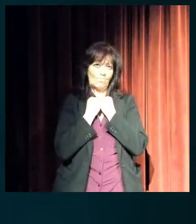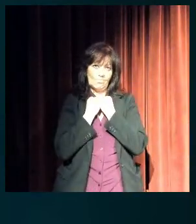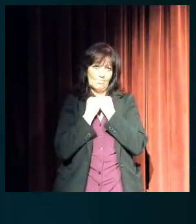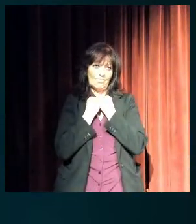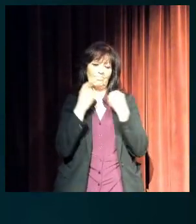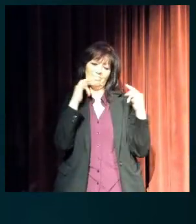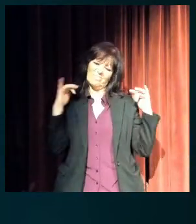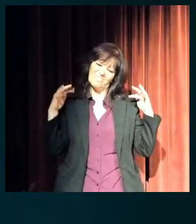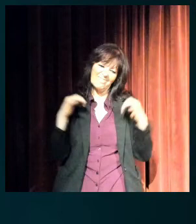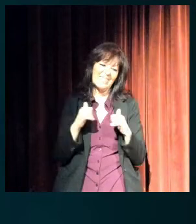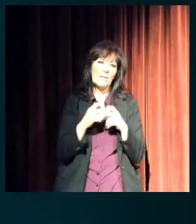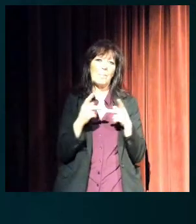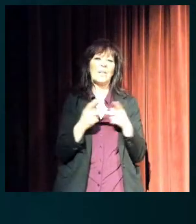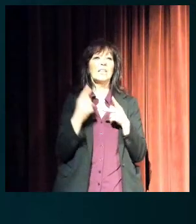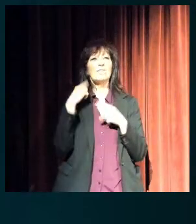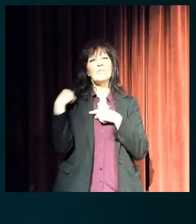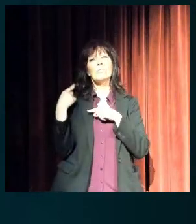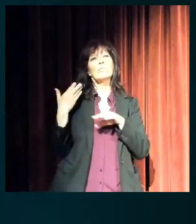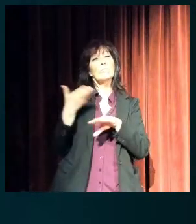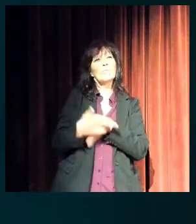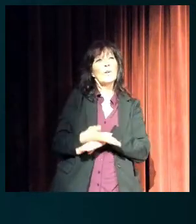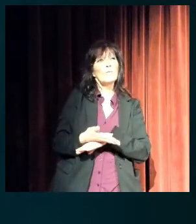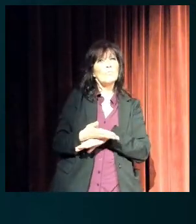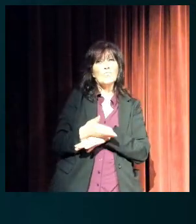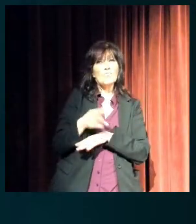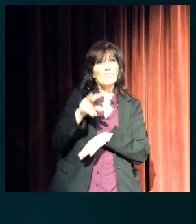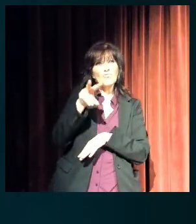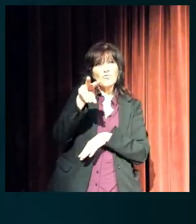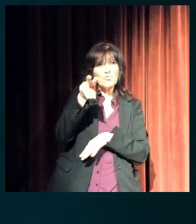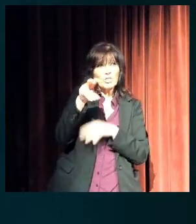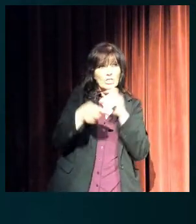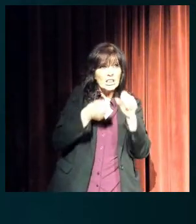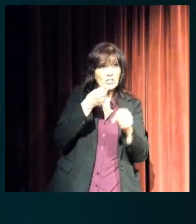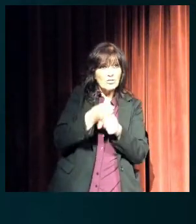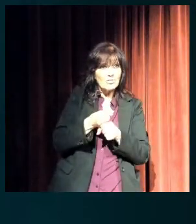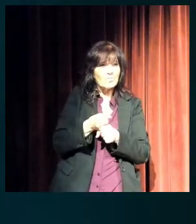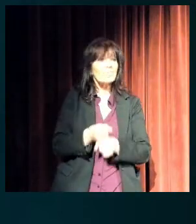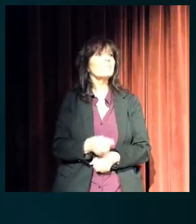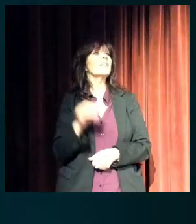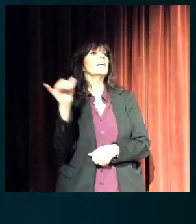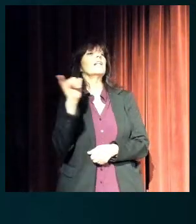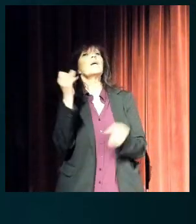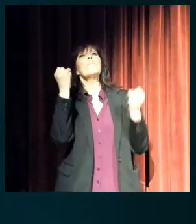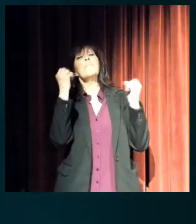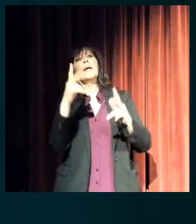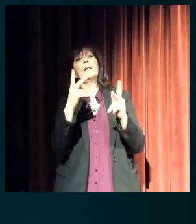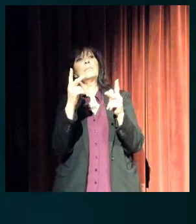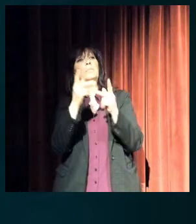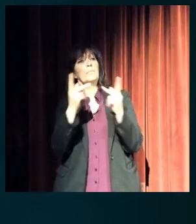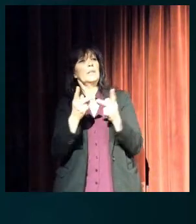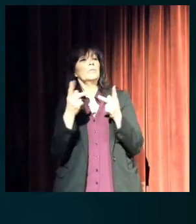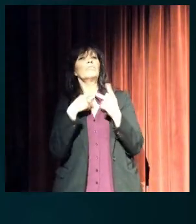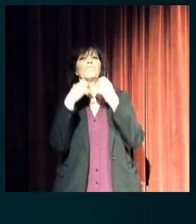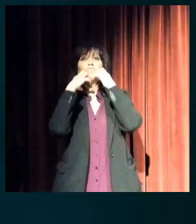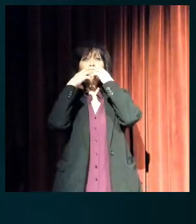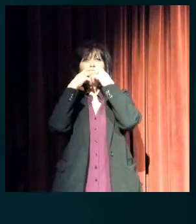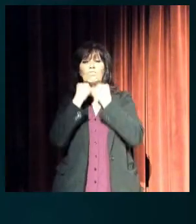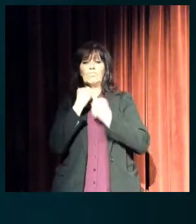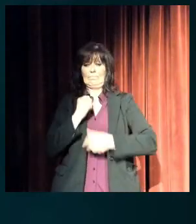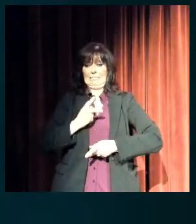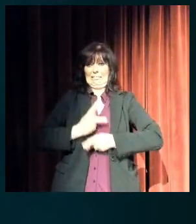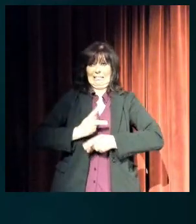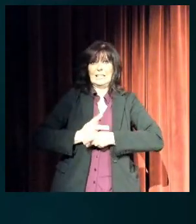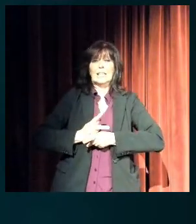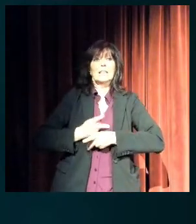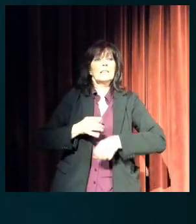and gathering place for nearly 2 centuries. Like many institutions we cherish, preserving it